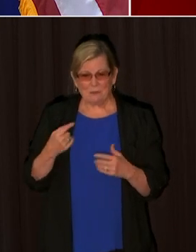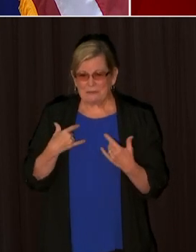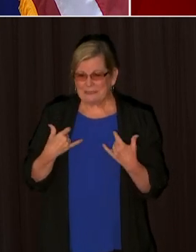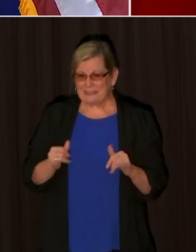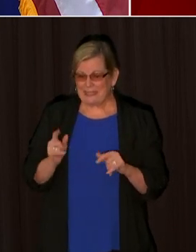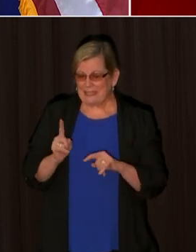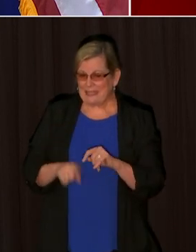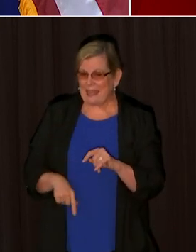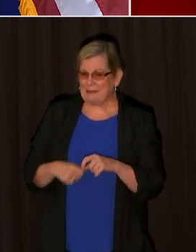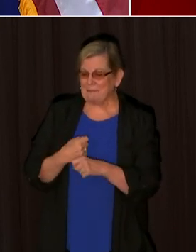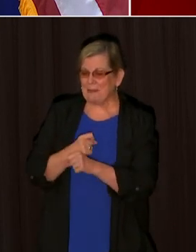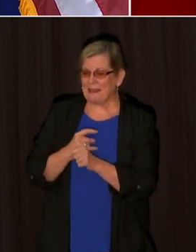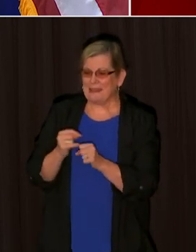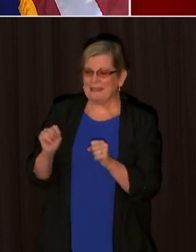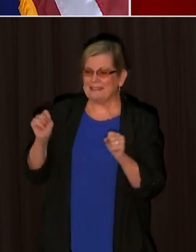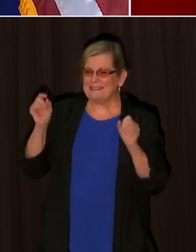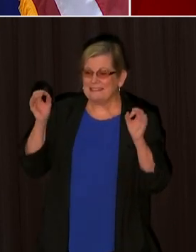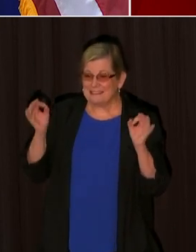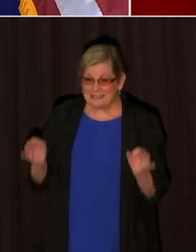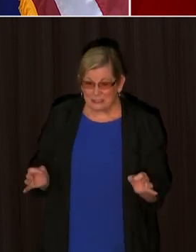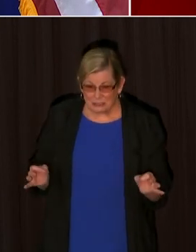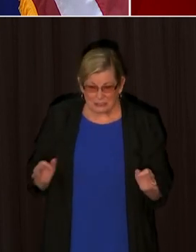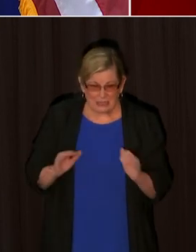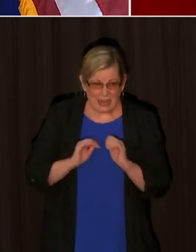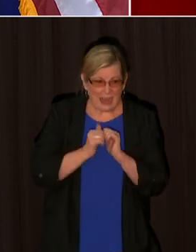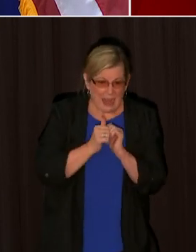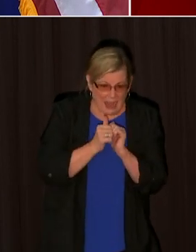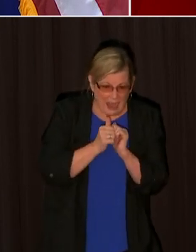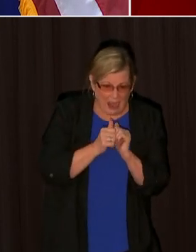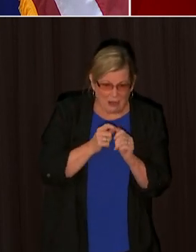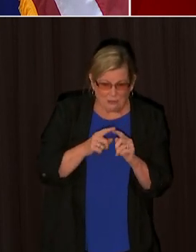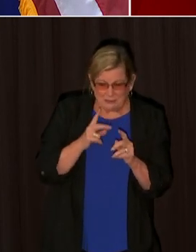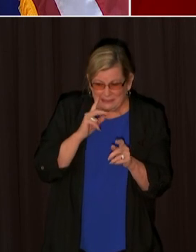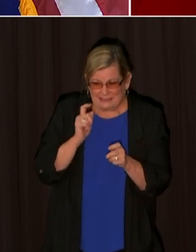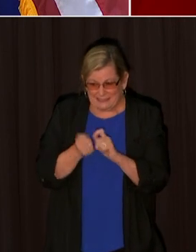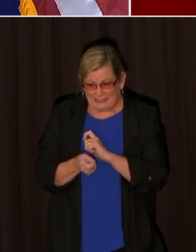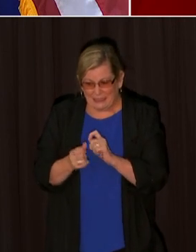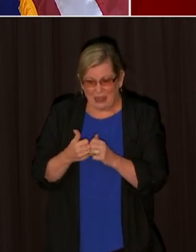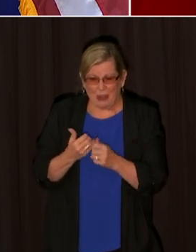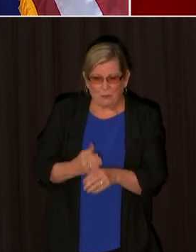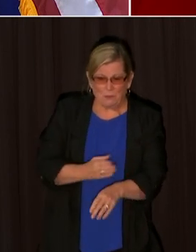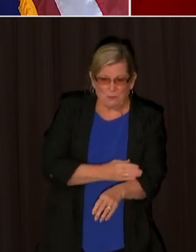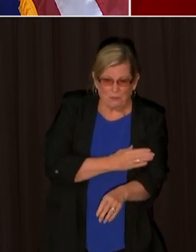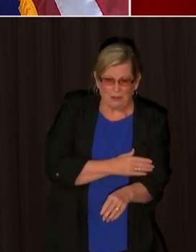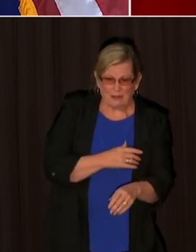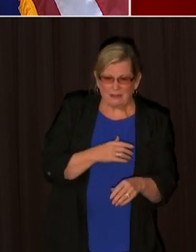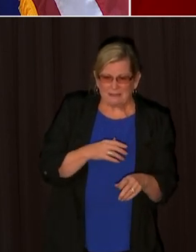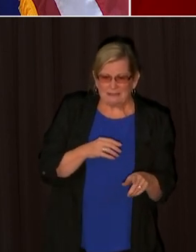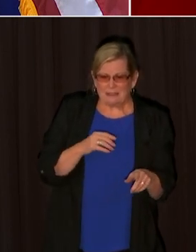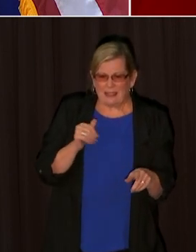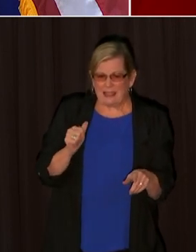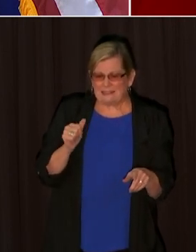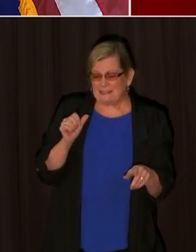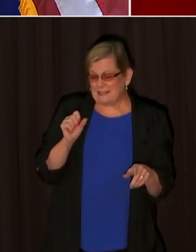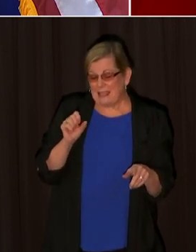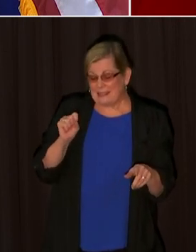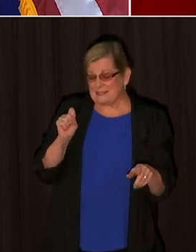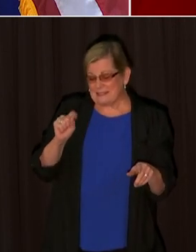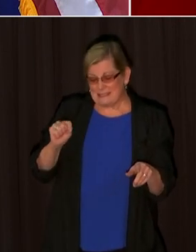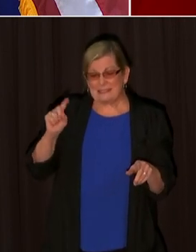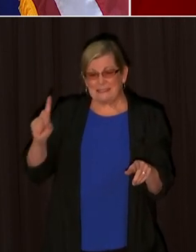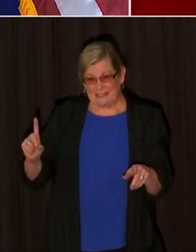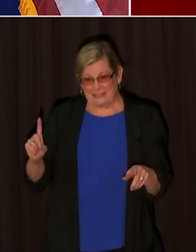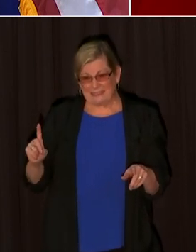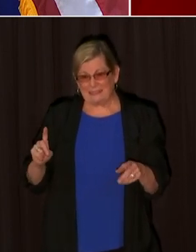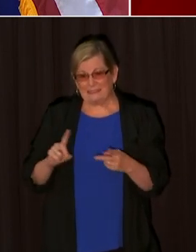definitive statements around whether or not we're seeing change in trends related to gonorrhea, chlamydia, syphilis, the other